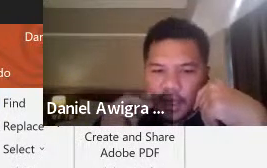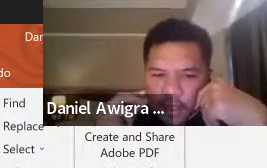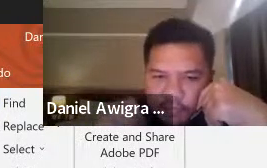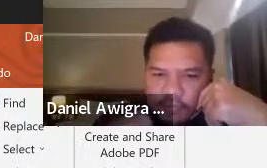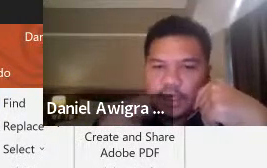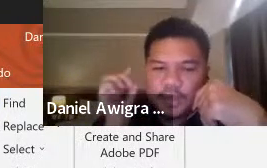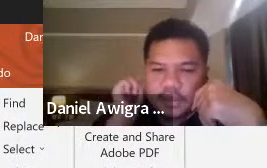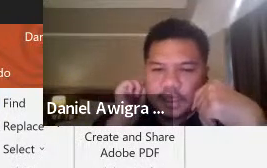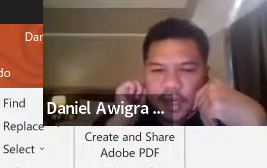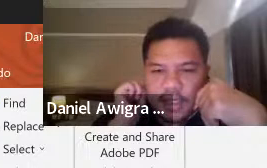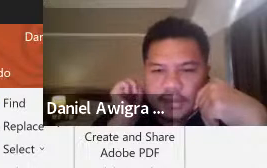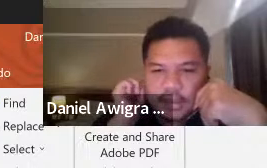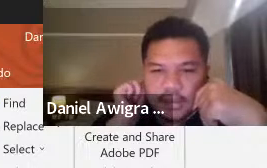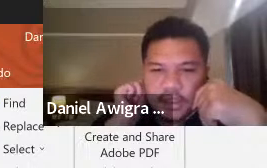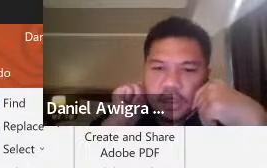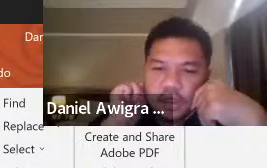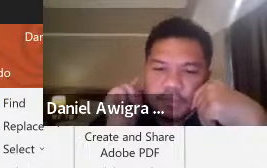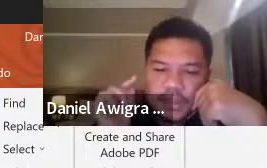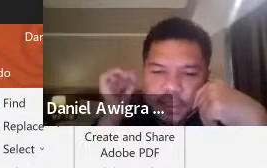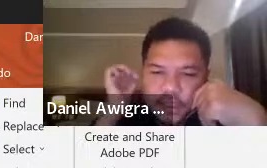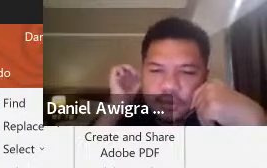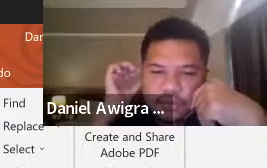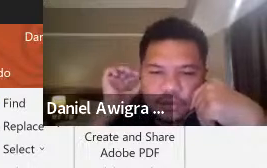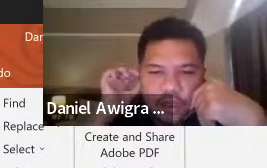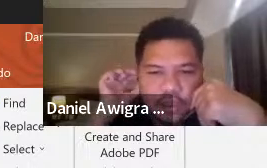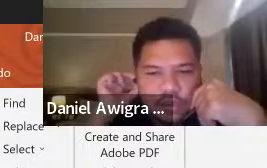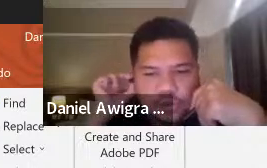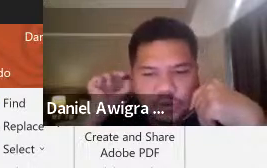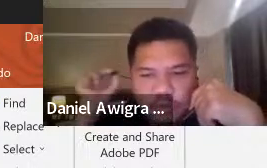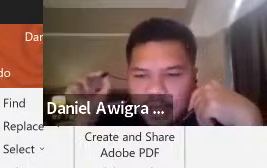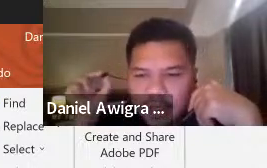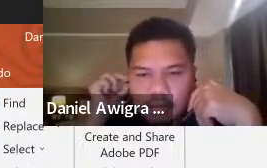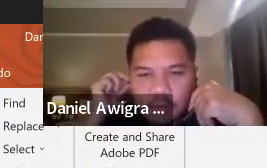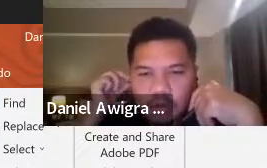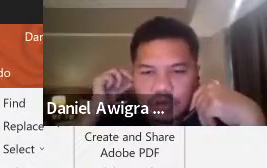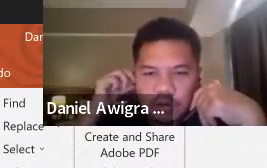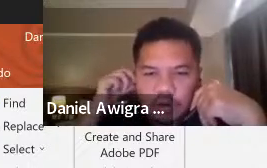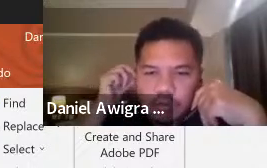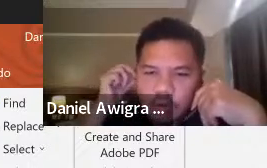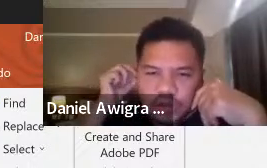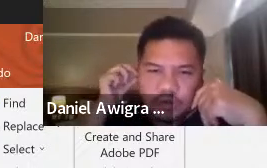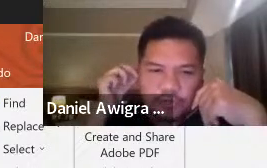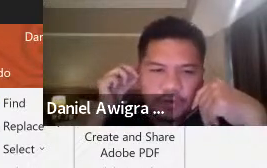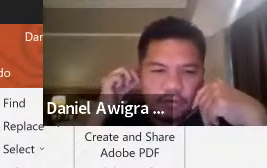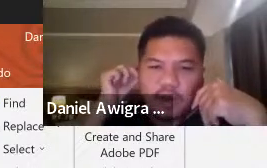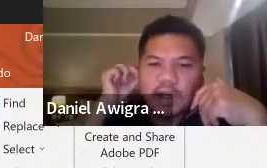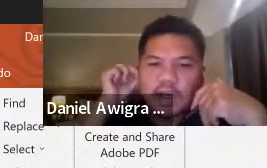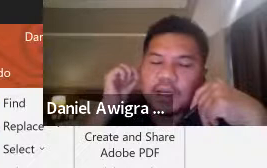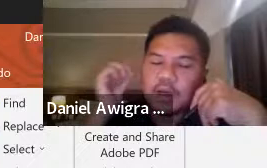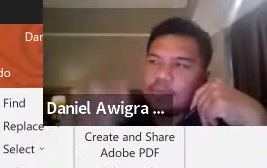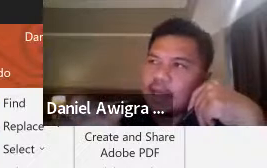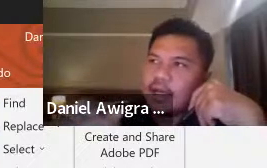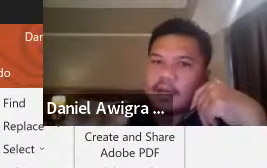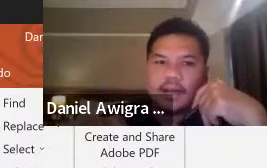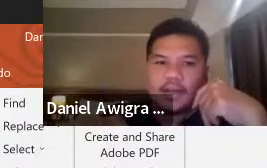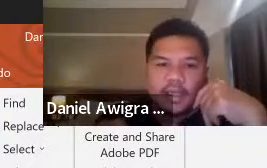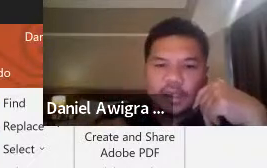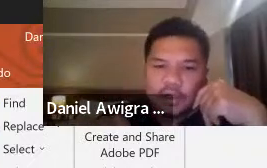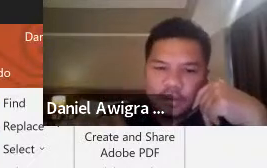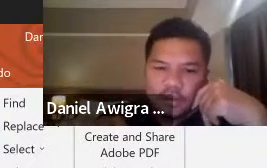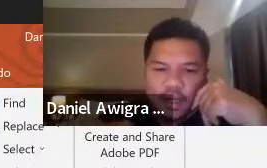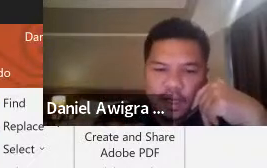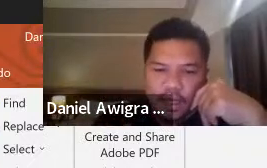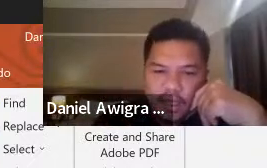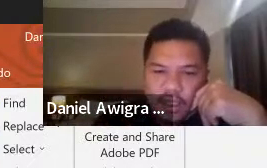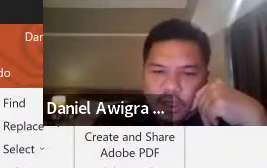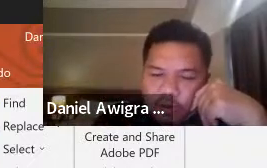data and evidence-based analysis, basically to make most of vulnerable group are,